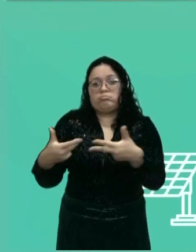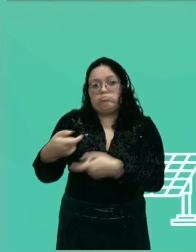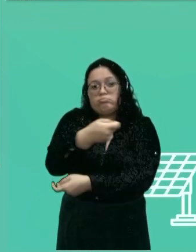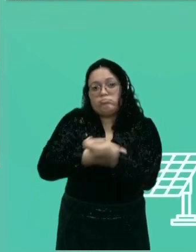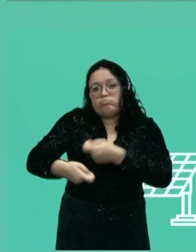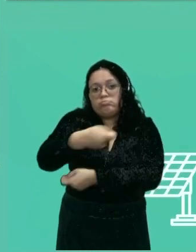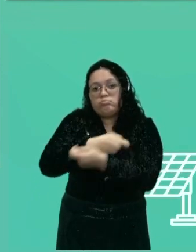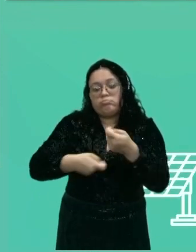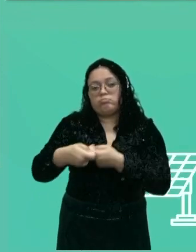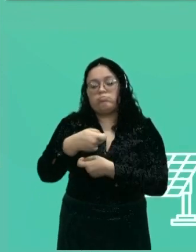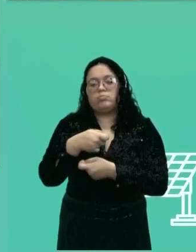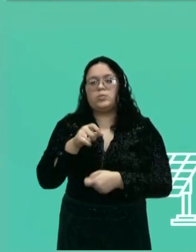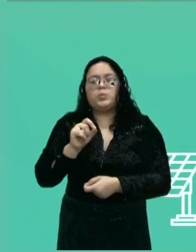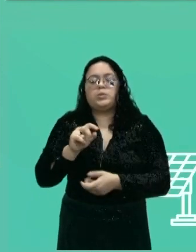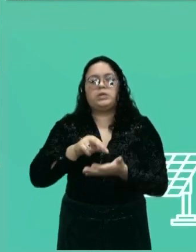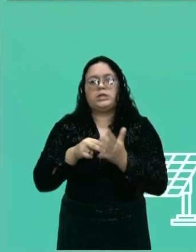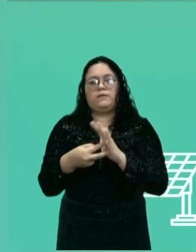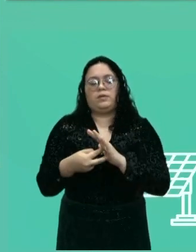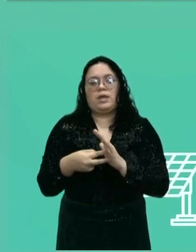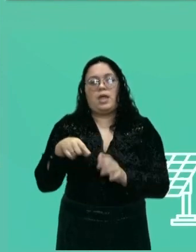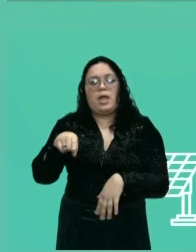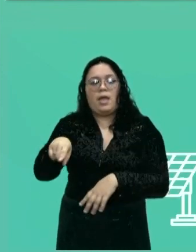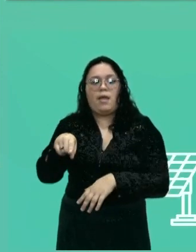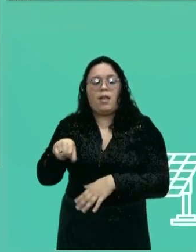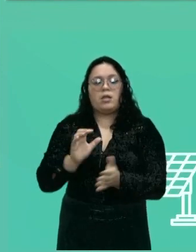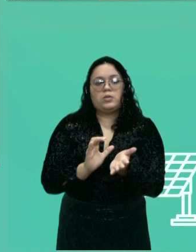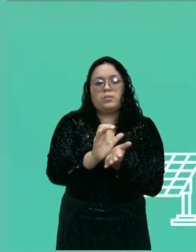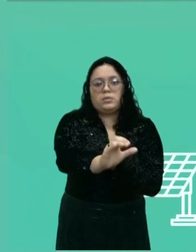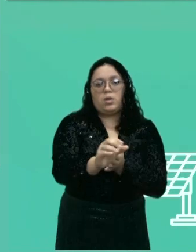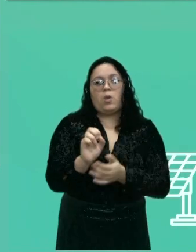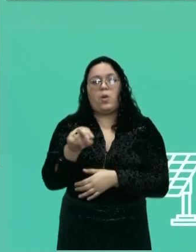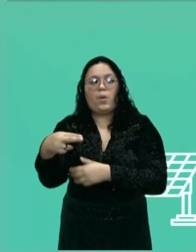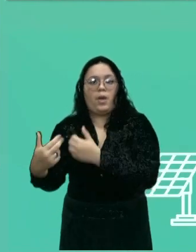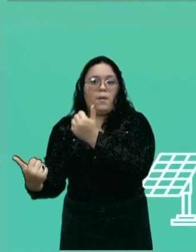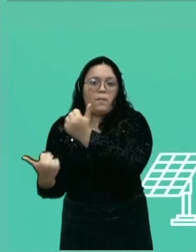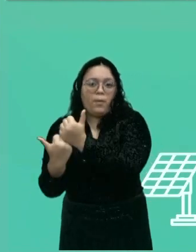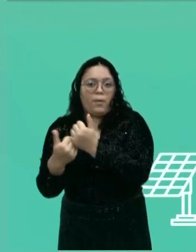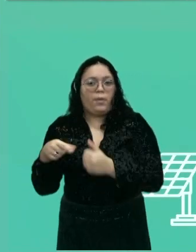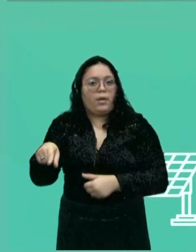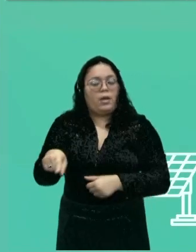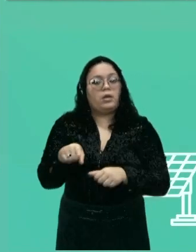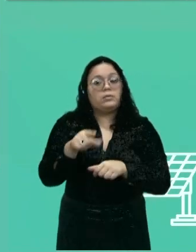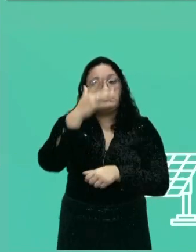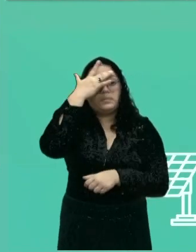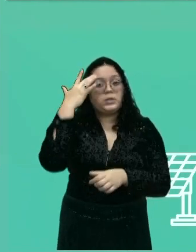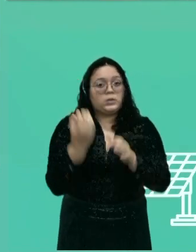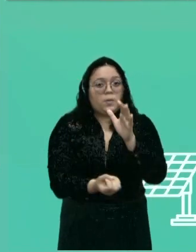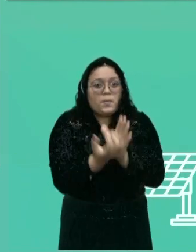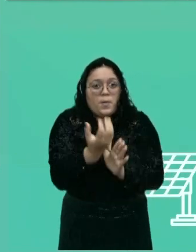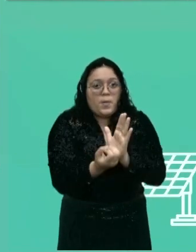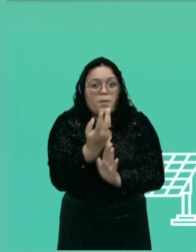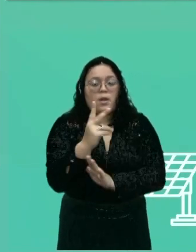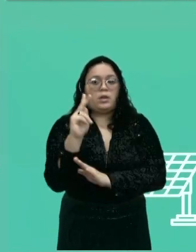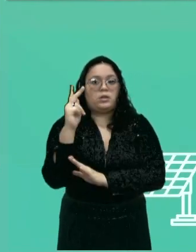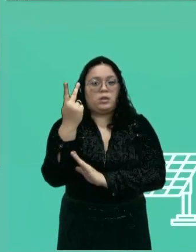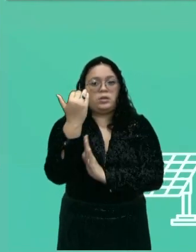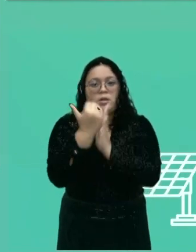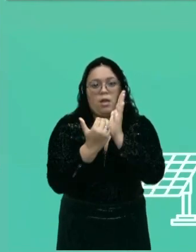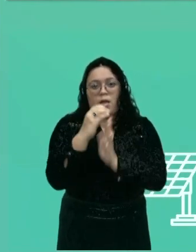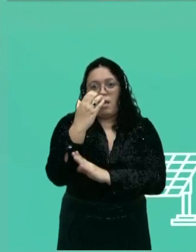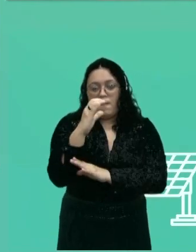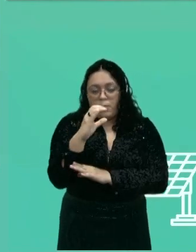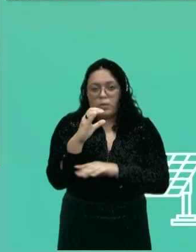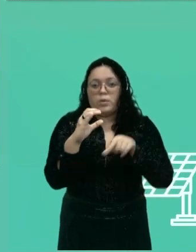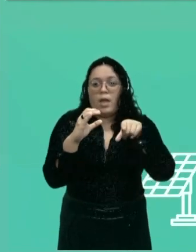providing subsidies or revenue support to low carbon hydrogen producers that are eligible. The